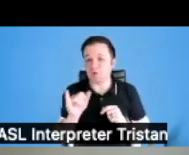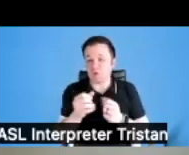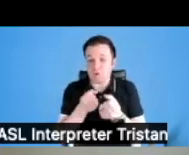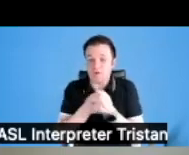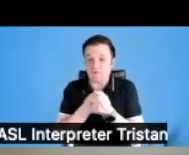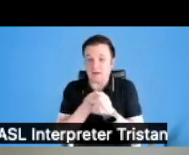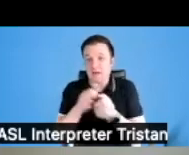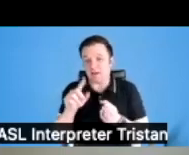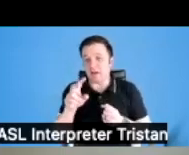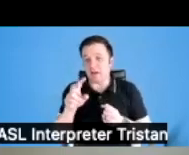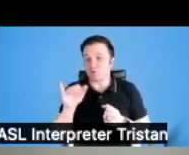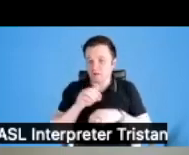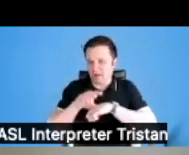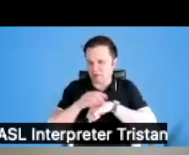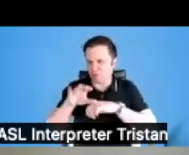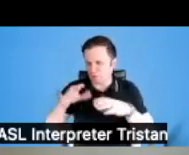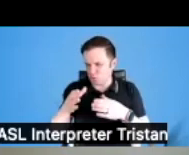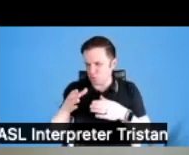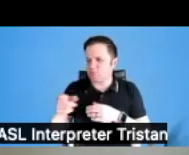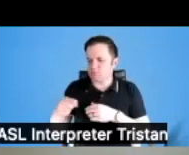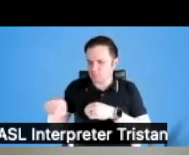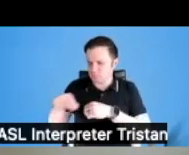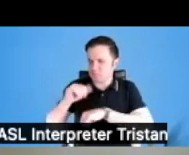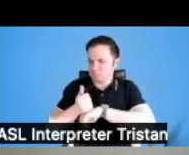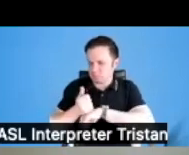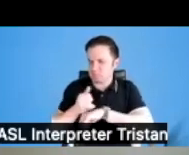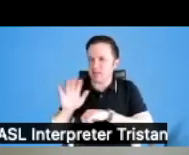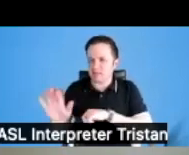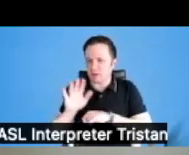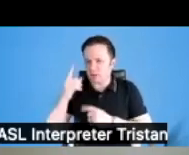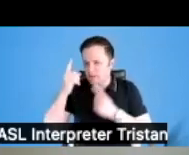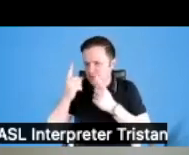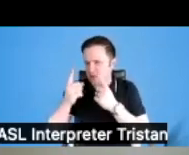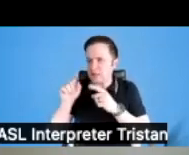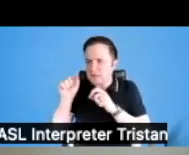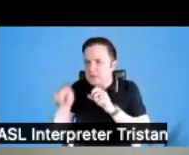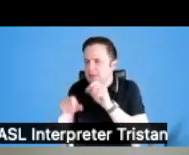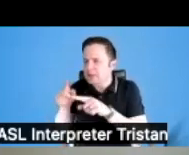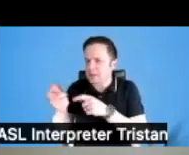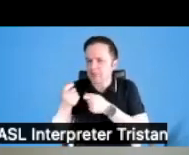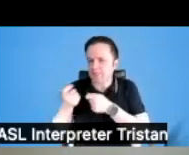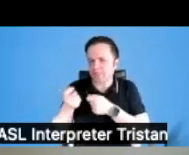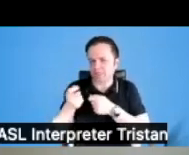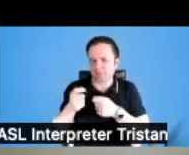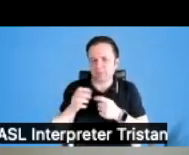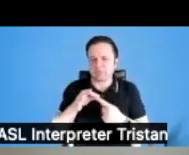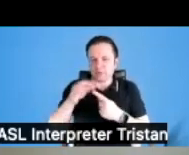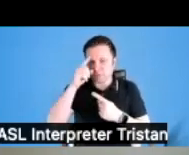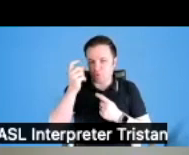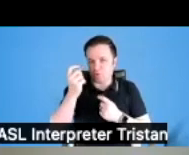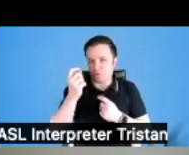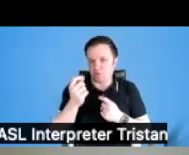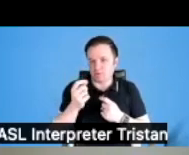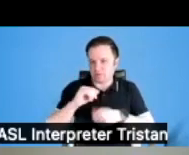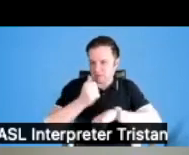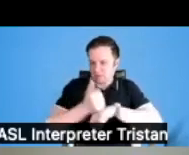as I mentioned earlier, and sought their input periodically, especially in the interpretation of our findings stage. And then finally, we